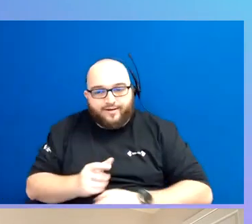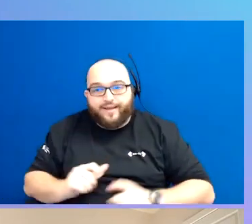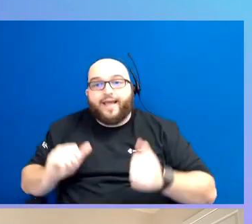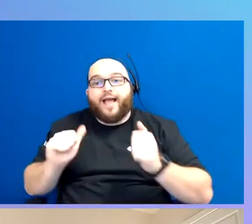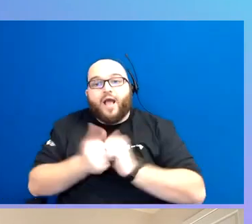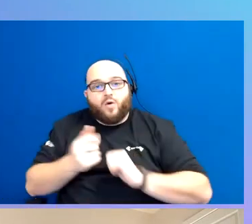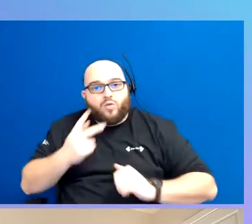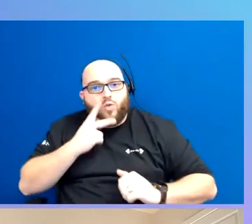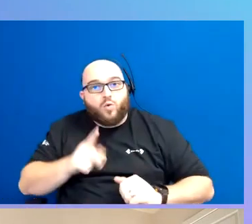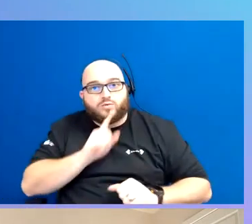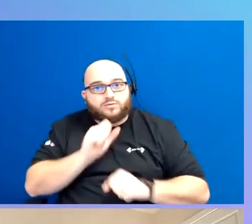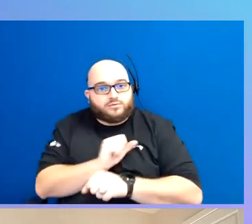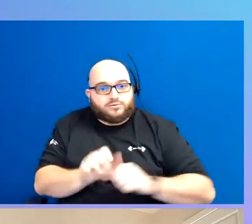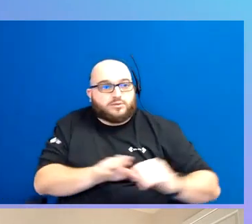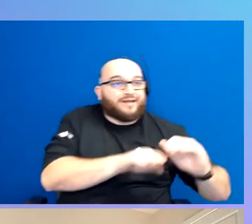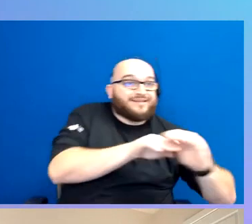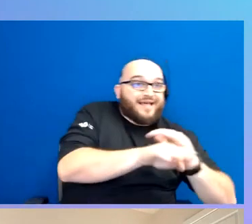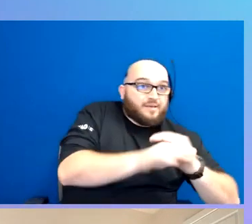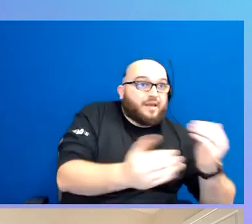a lot of